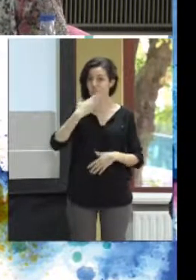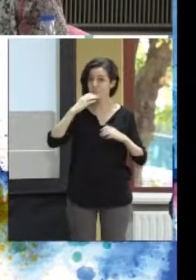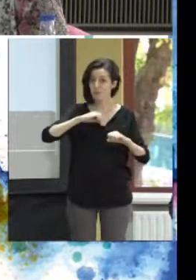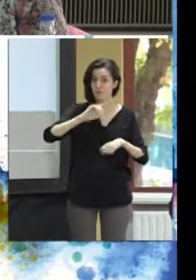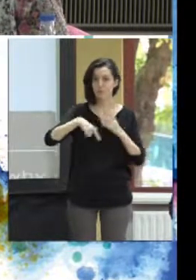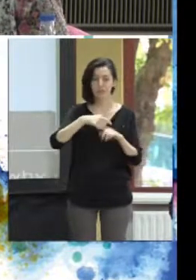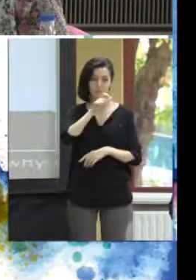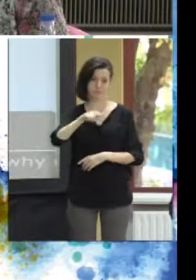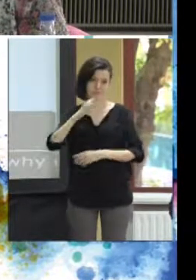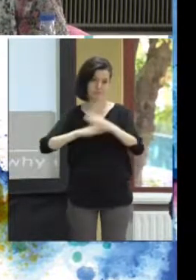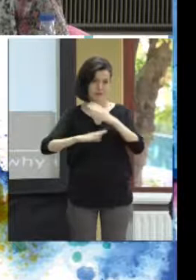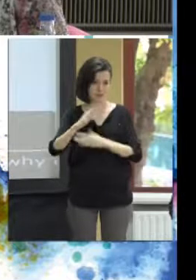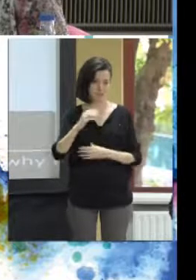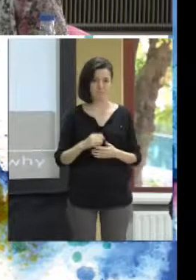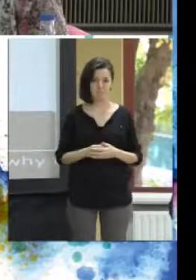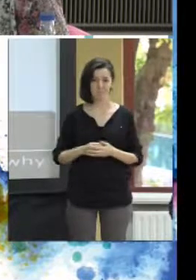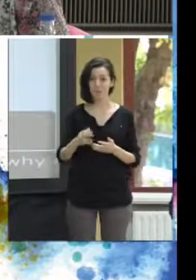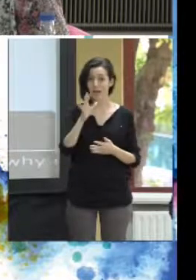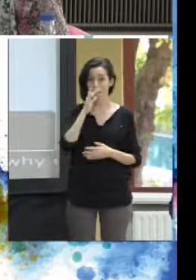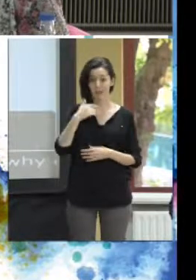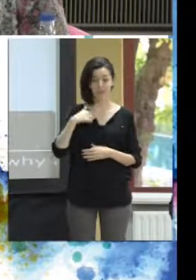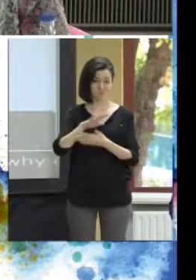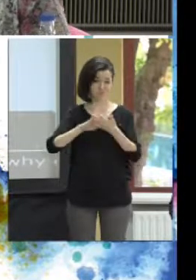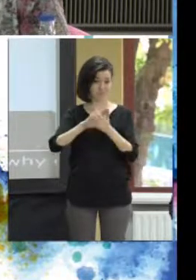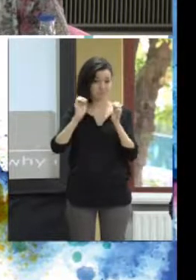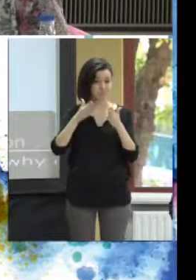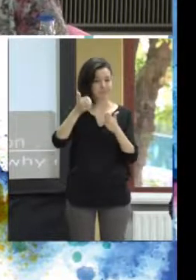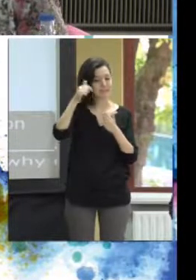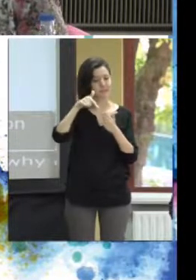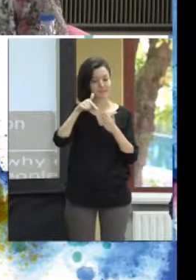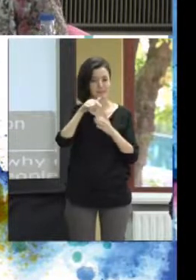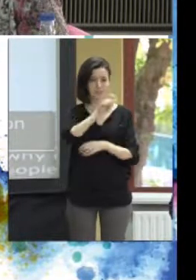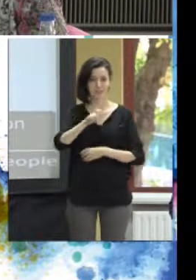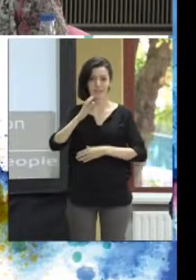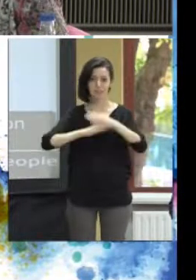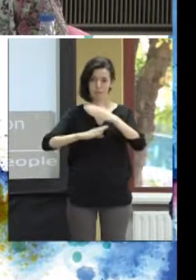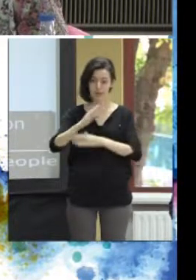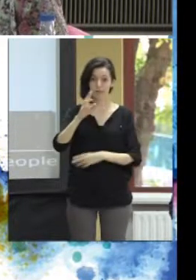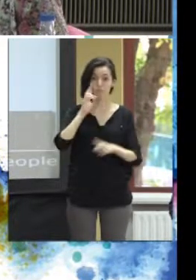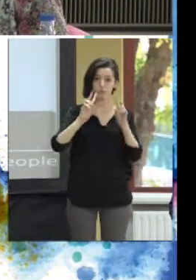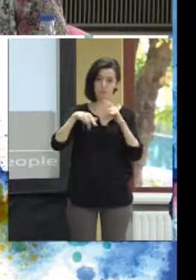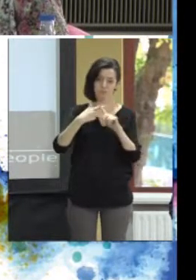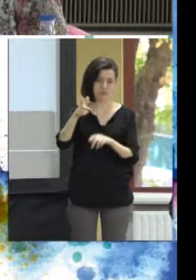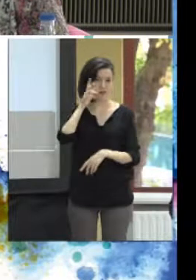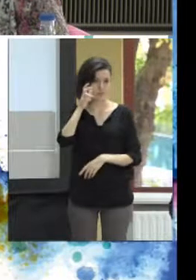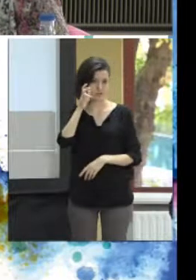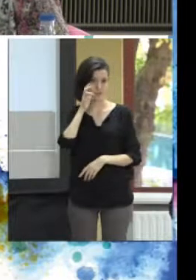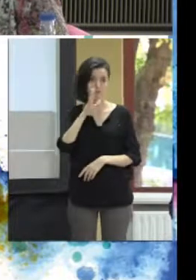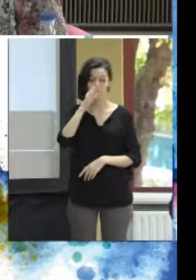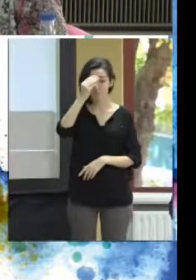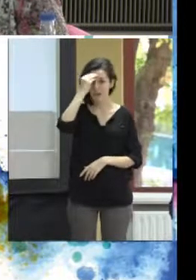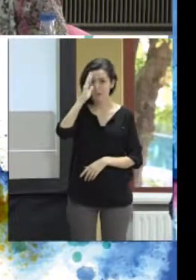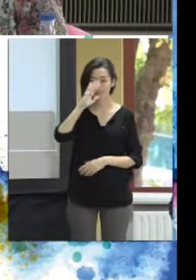elderly people and people with disabilities. I shall now focus on disabled people with auditive and